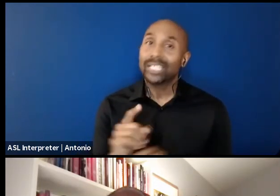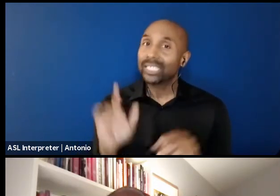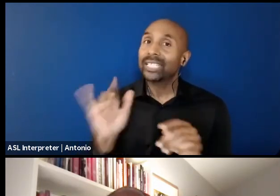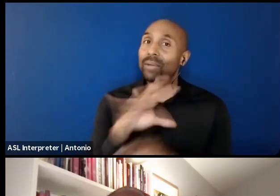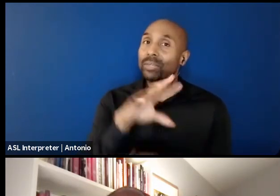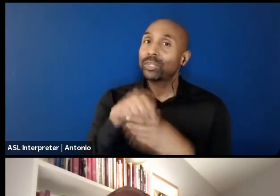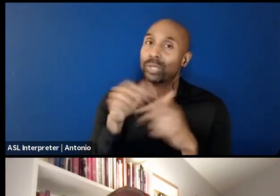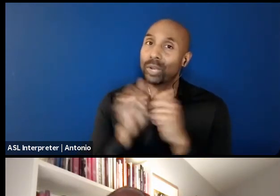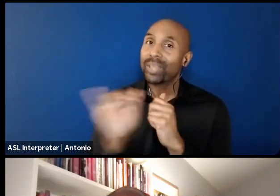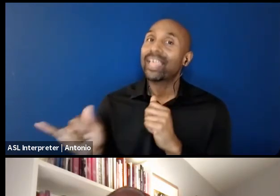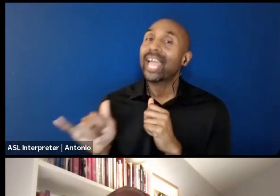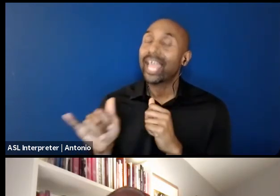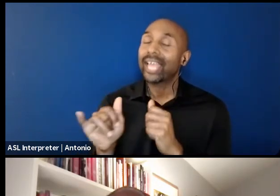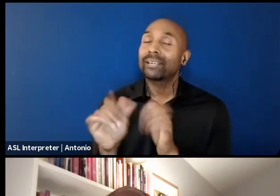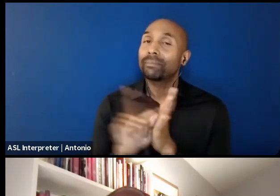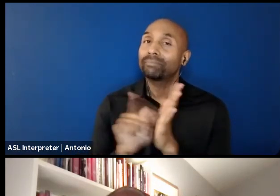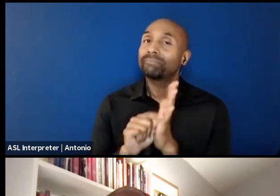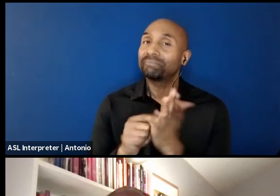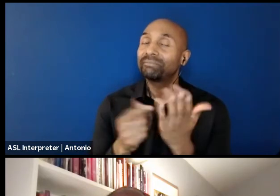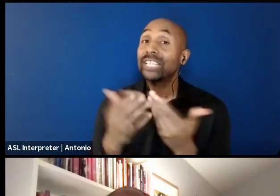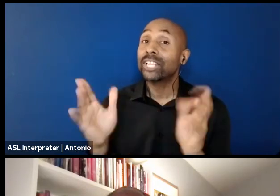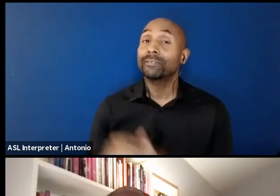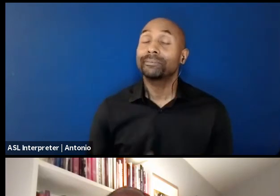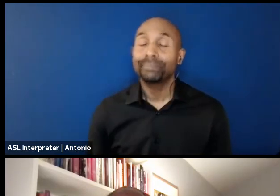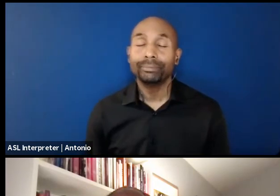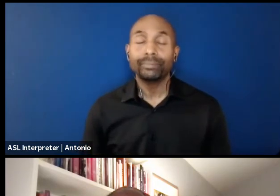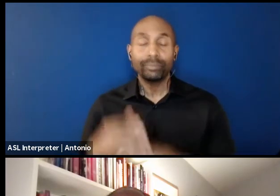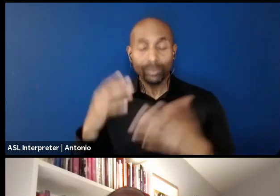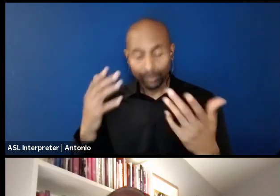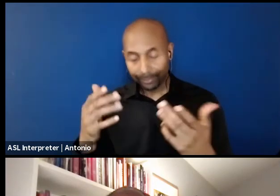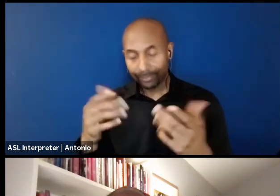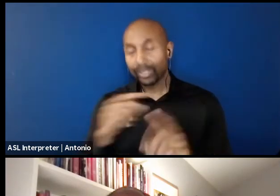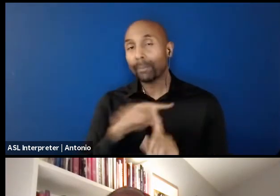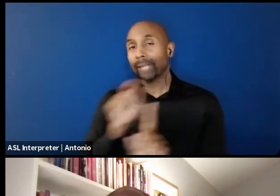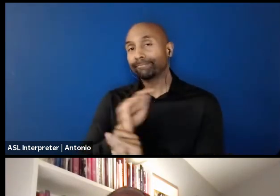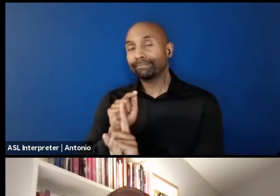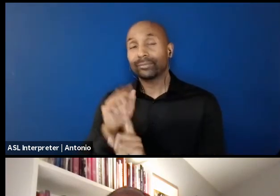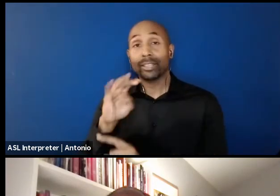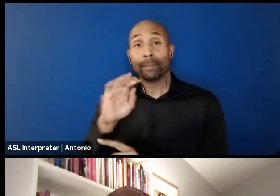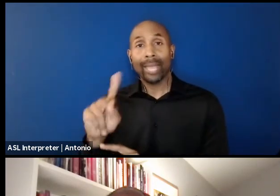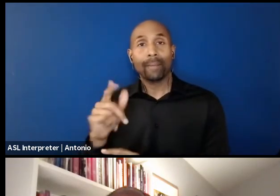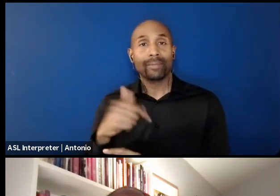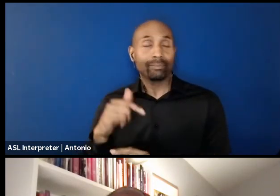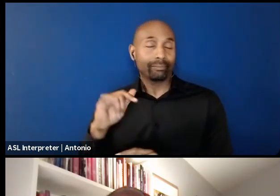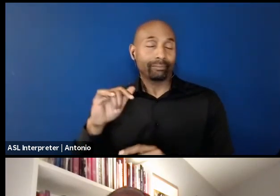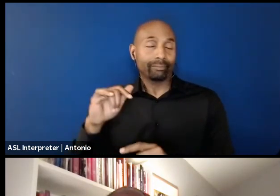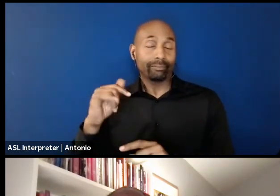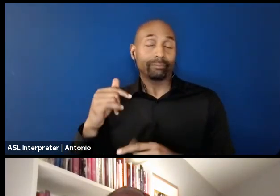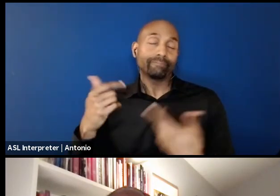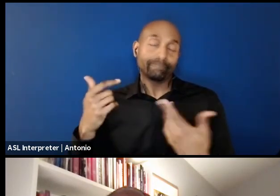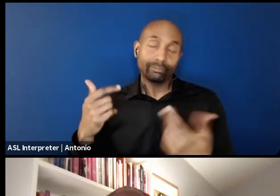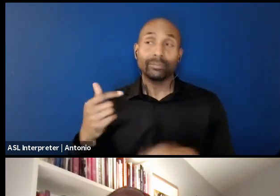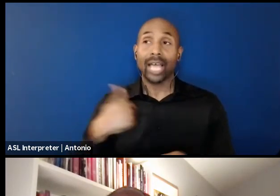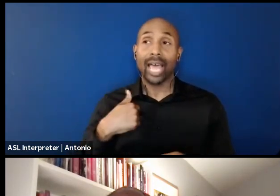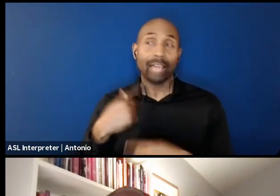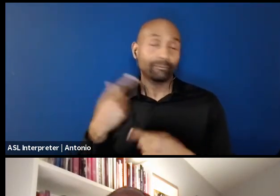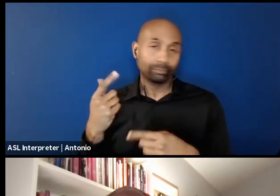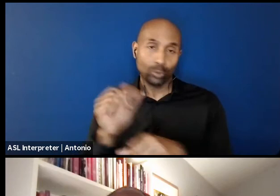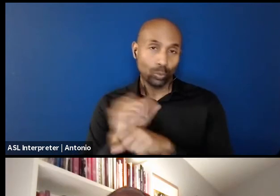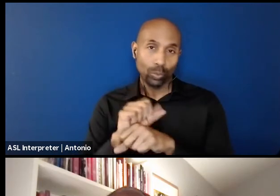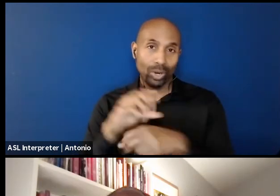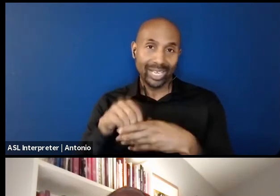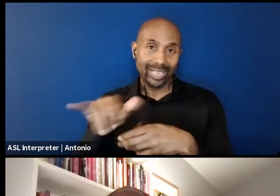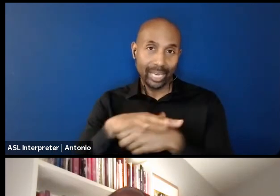very much to the point. But the maps that I've worked with, and there are a bunch of maps.